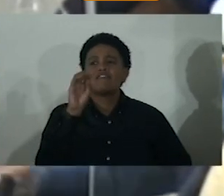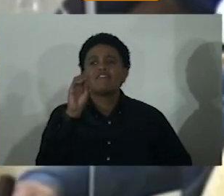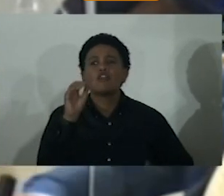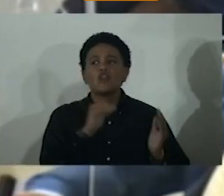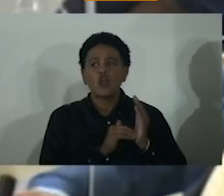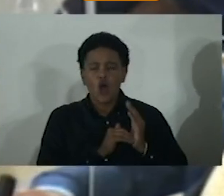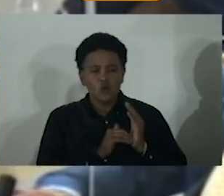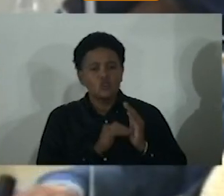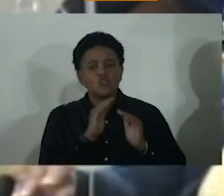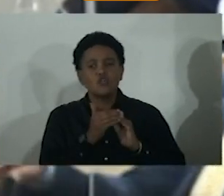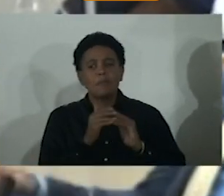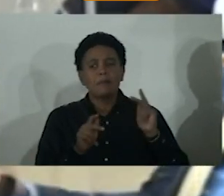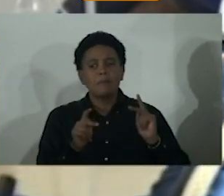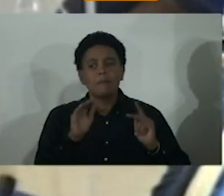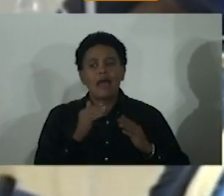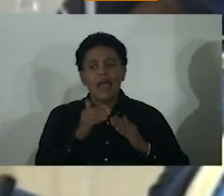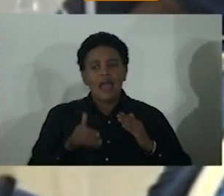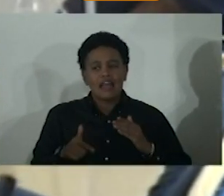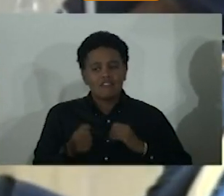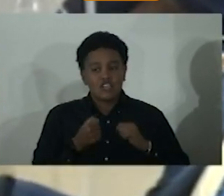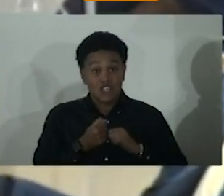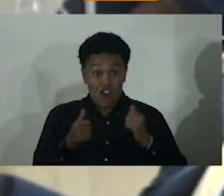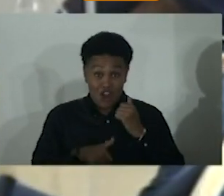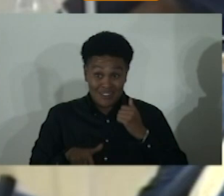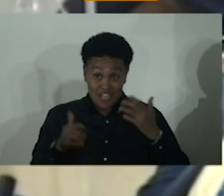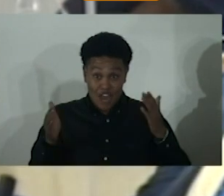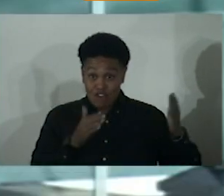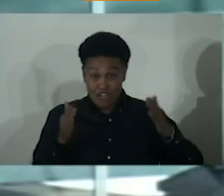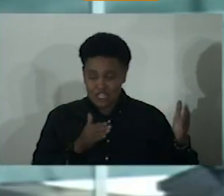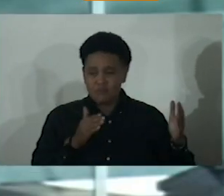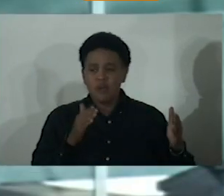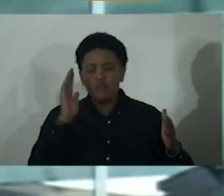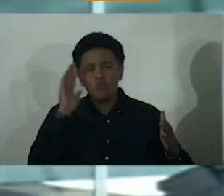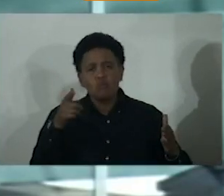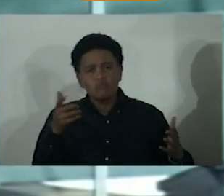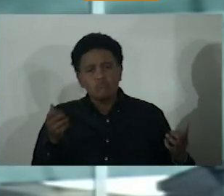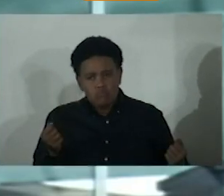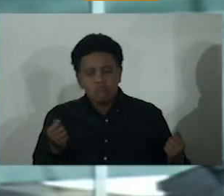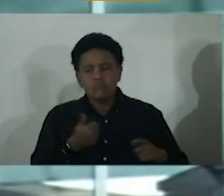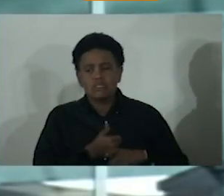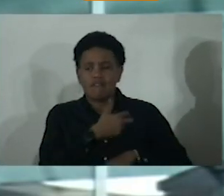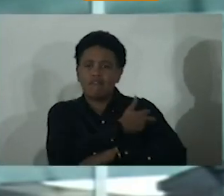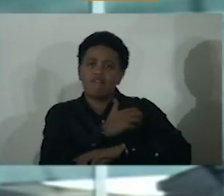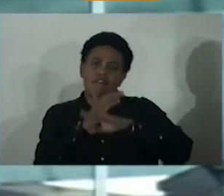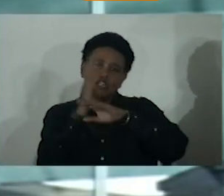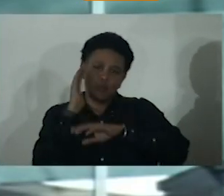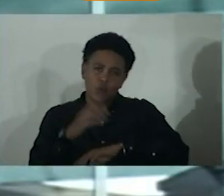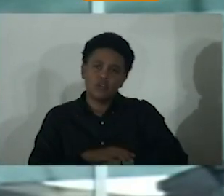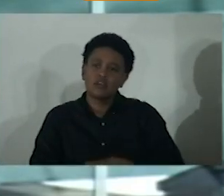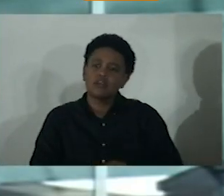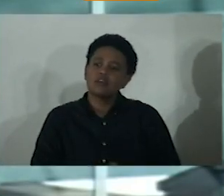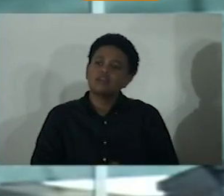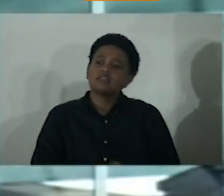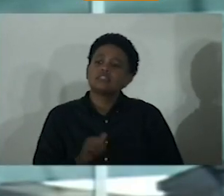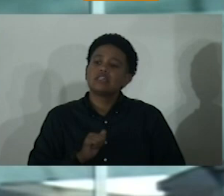450,000 Jamaicans by the end of the year under this arrangement would receive vaccination. I